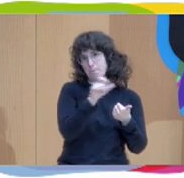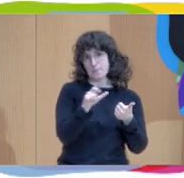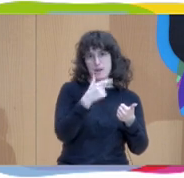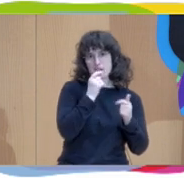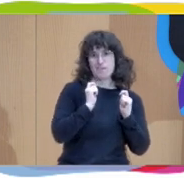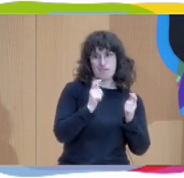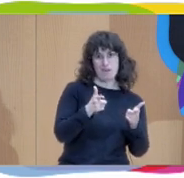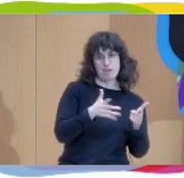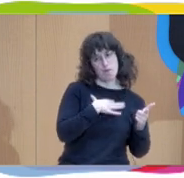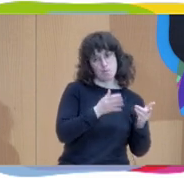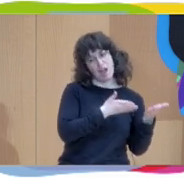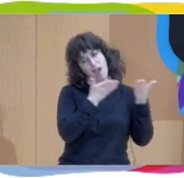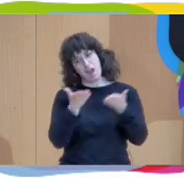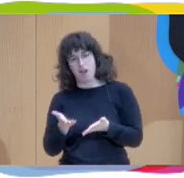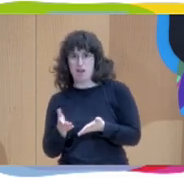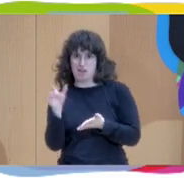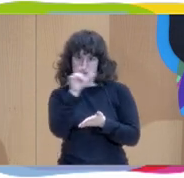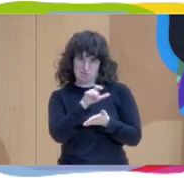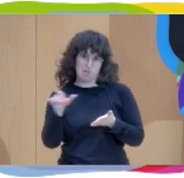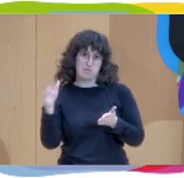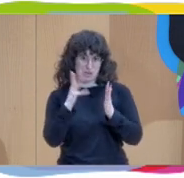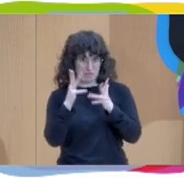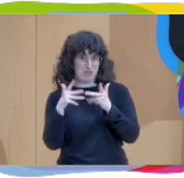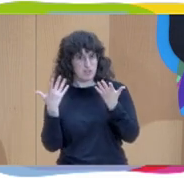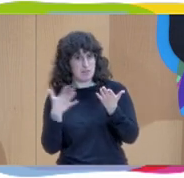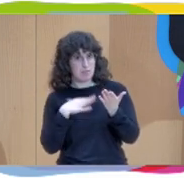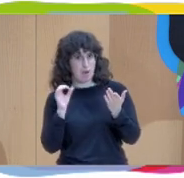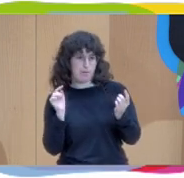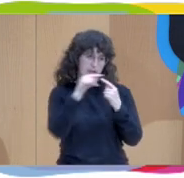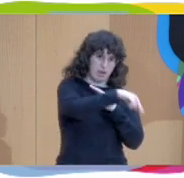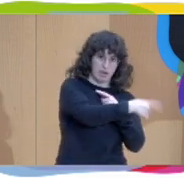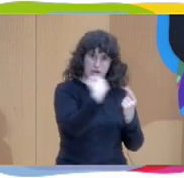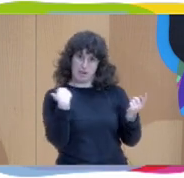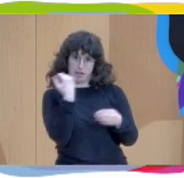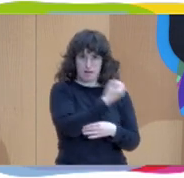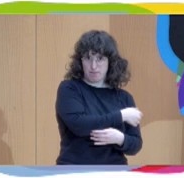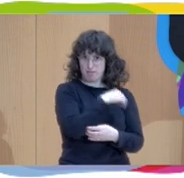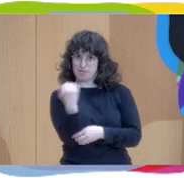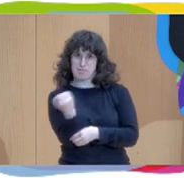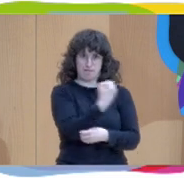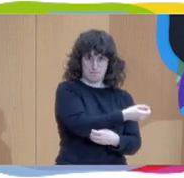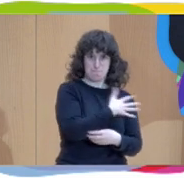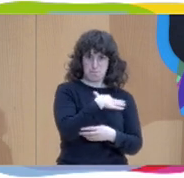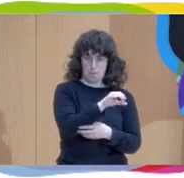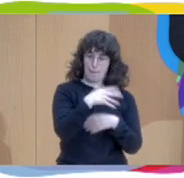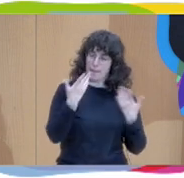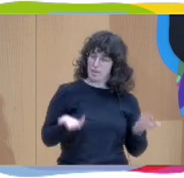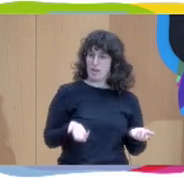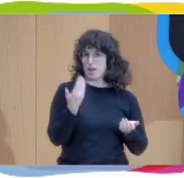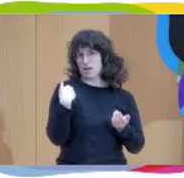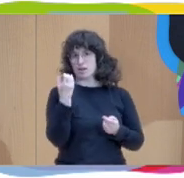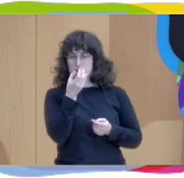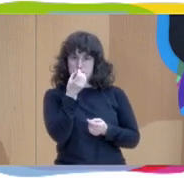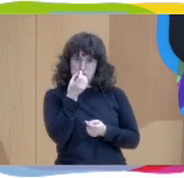this springtime, we trained 42 new trainers for new trainees.